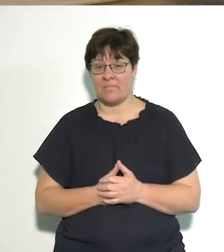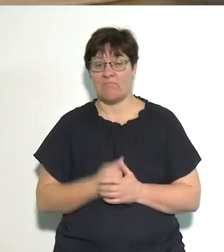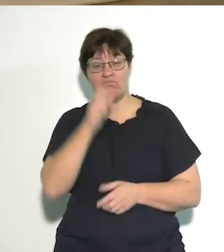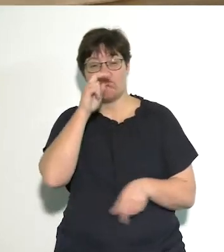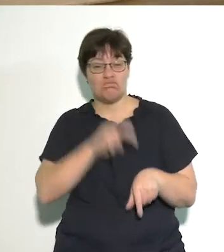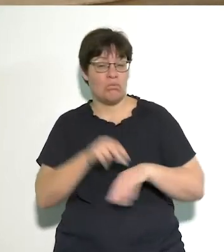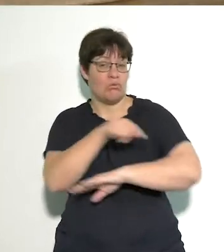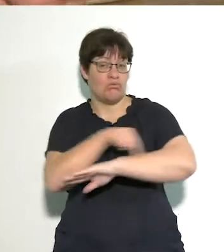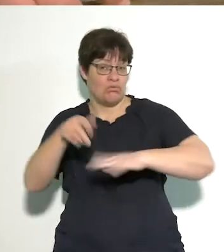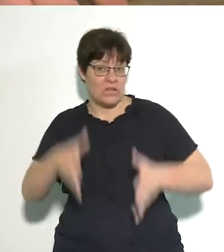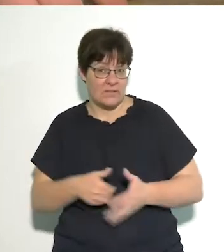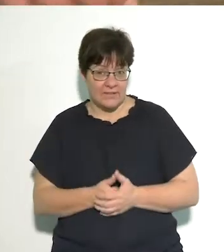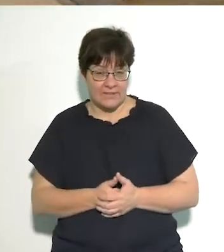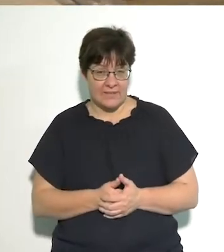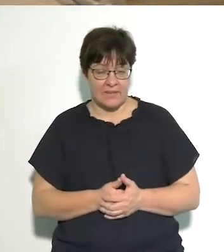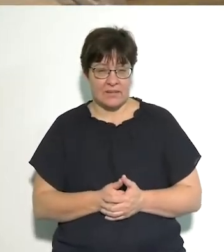You'll need a ruler.